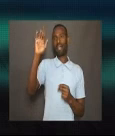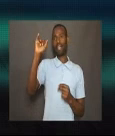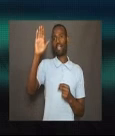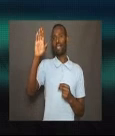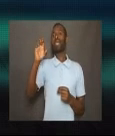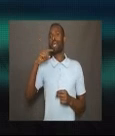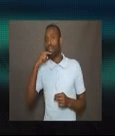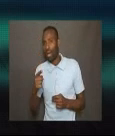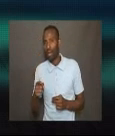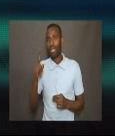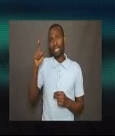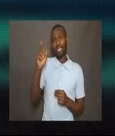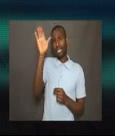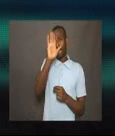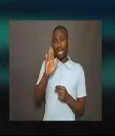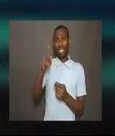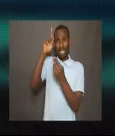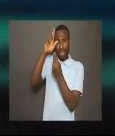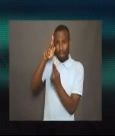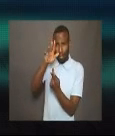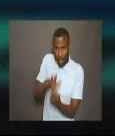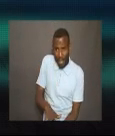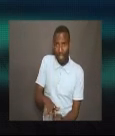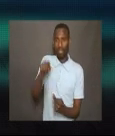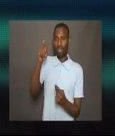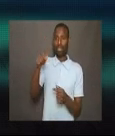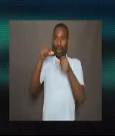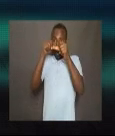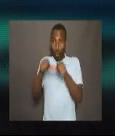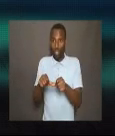gas pressure remains constant at